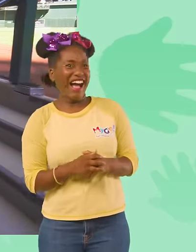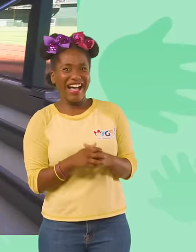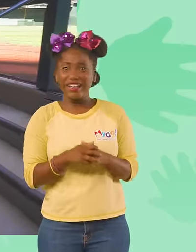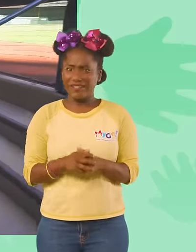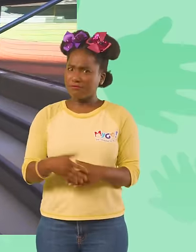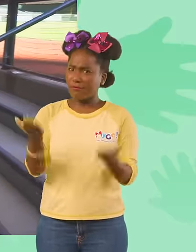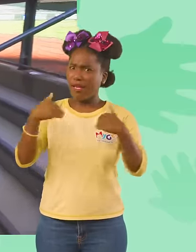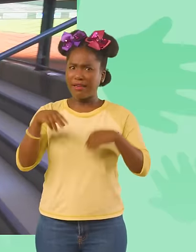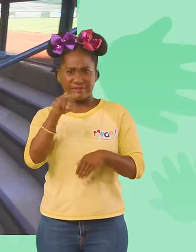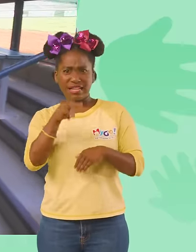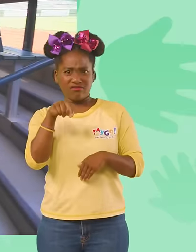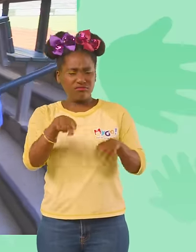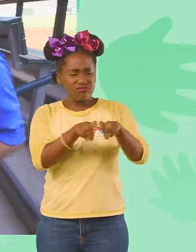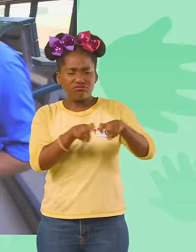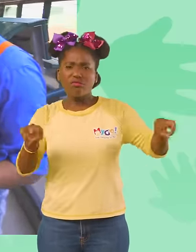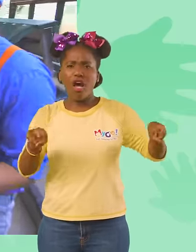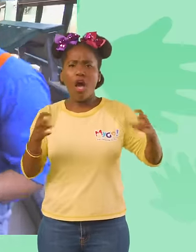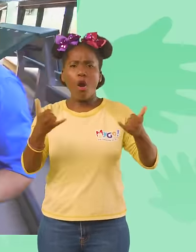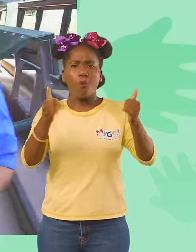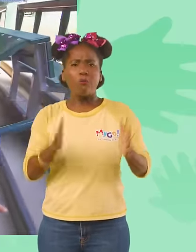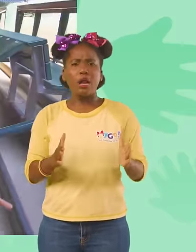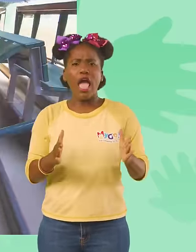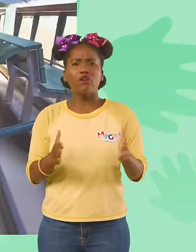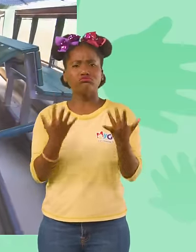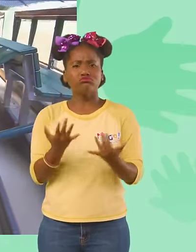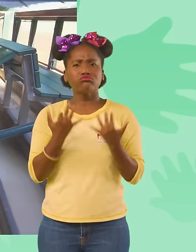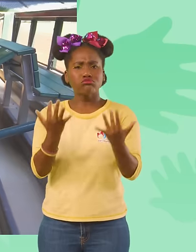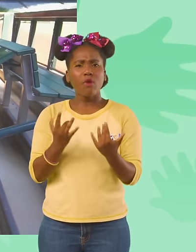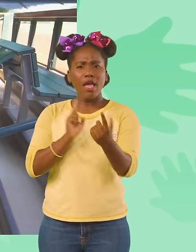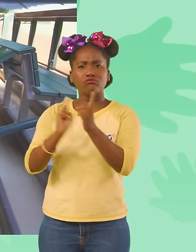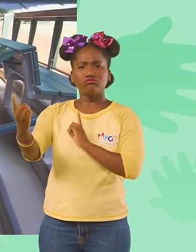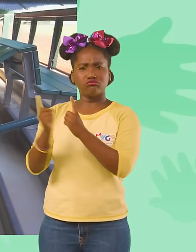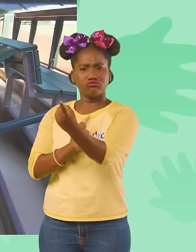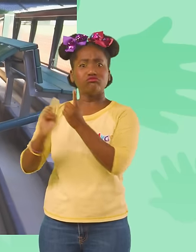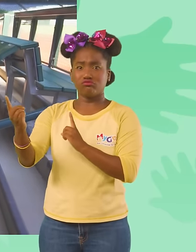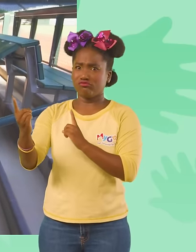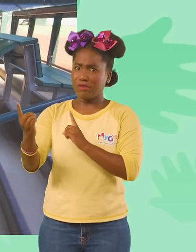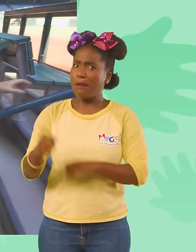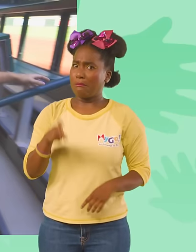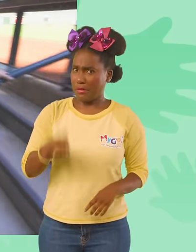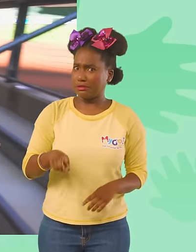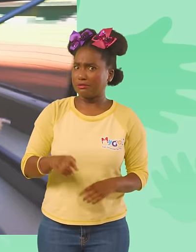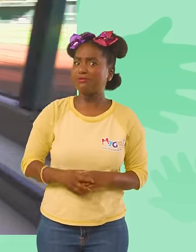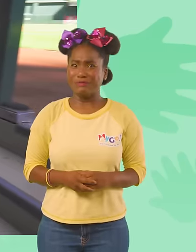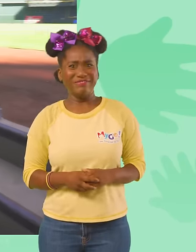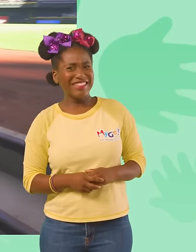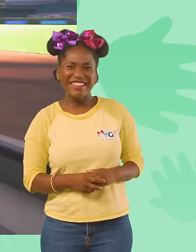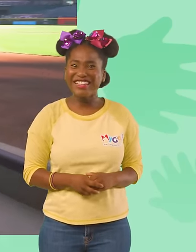Whoa! Hey, check it out! This is the dugout. This is where players hang out before it's their turn. You have to wait your turn.